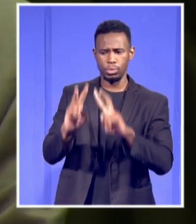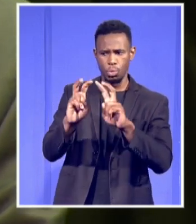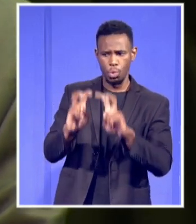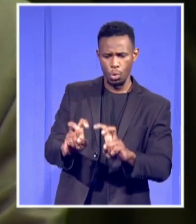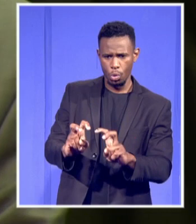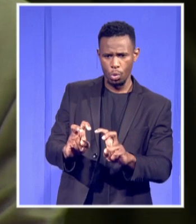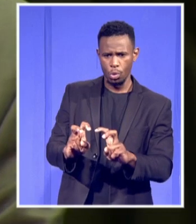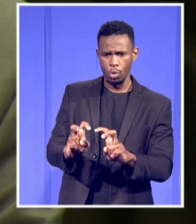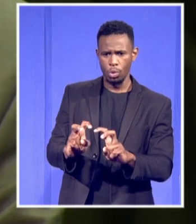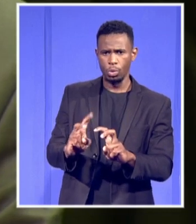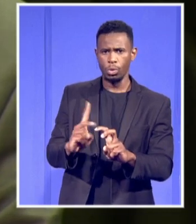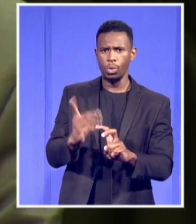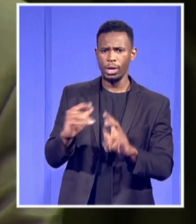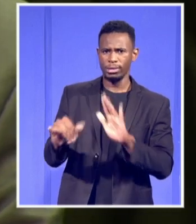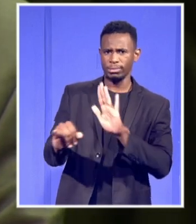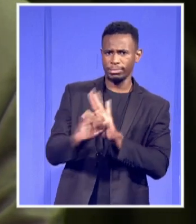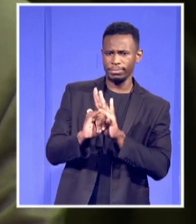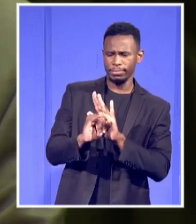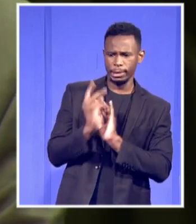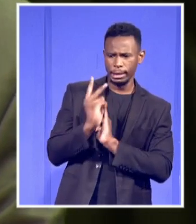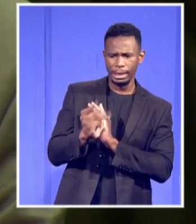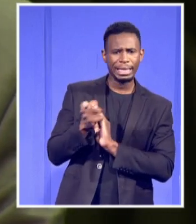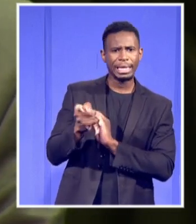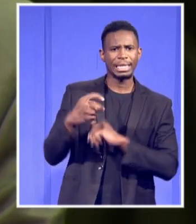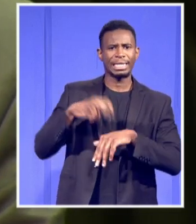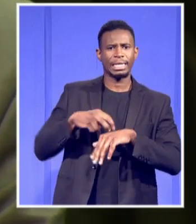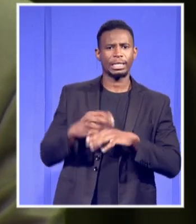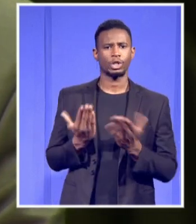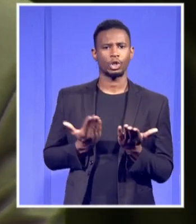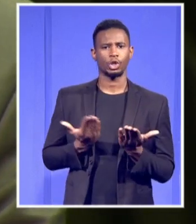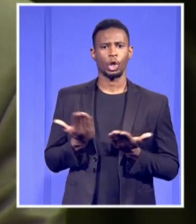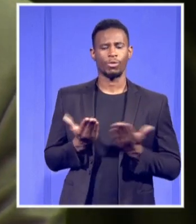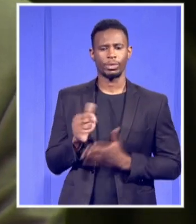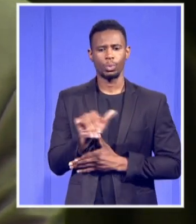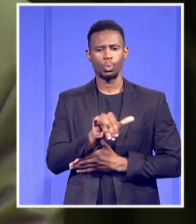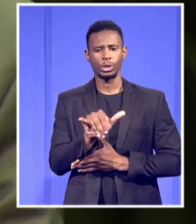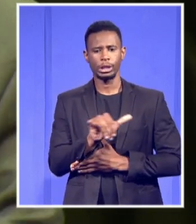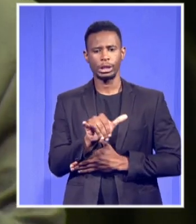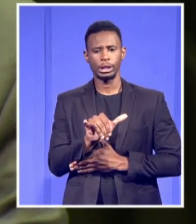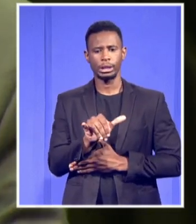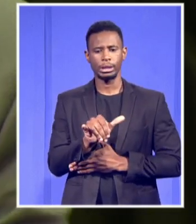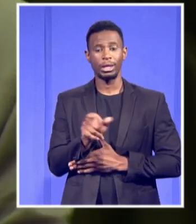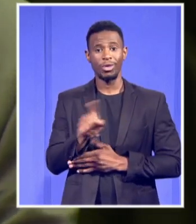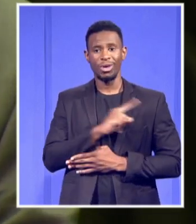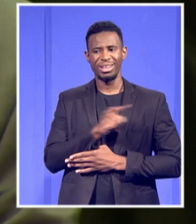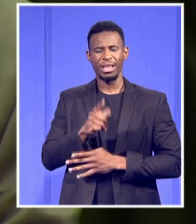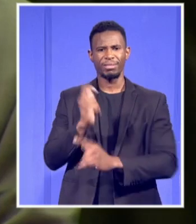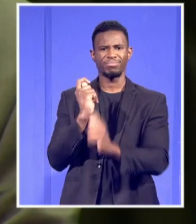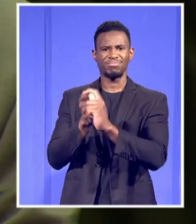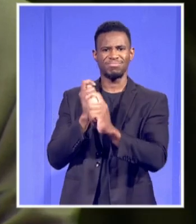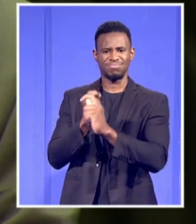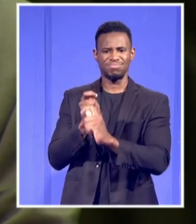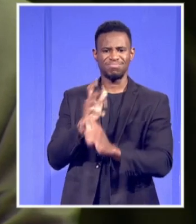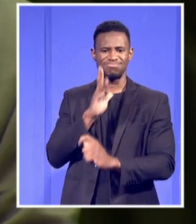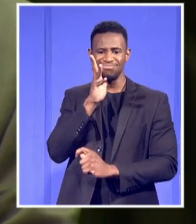What are the services they require from government, from the private sector,